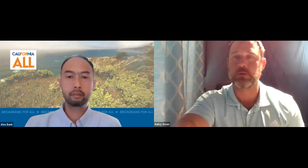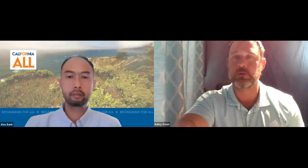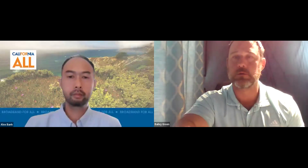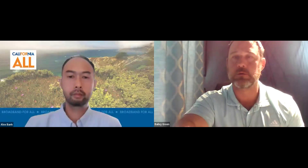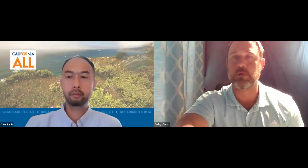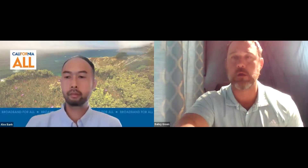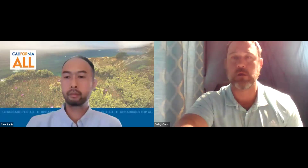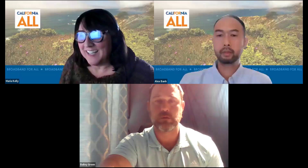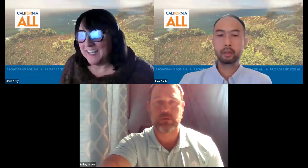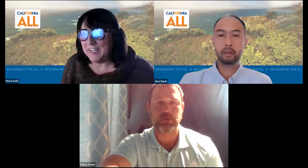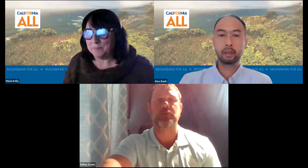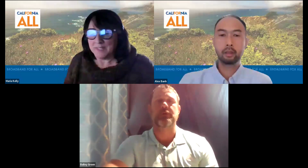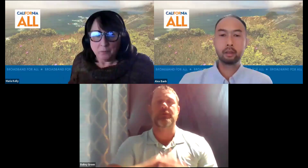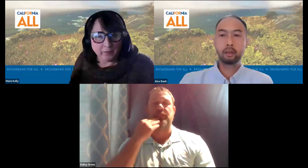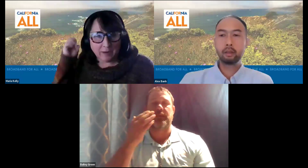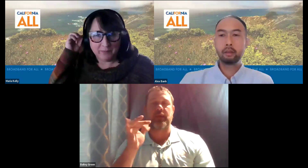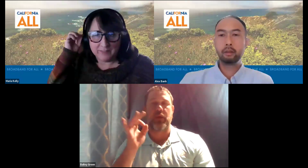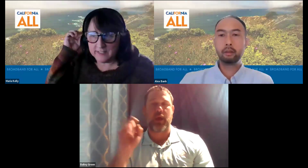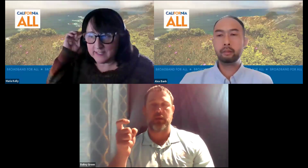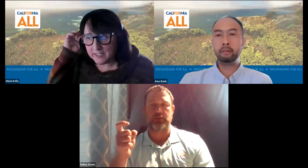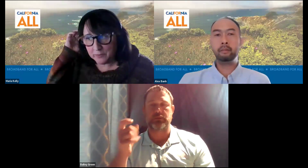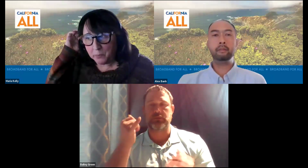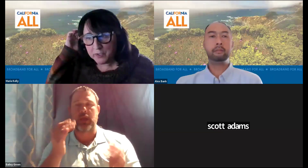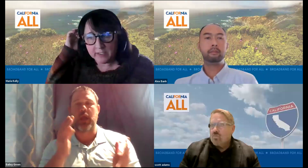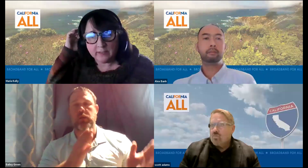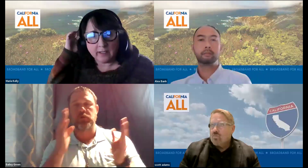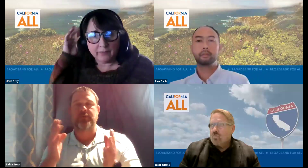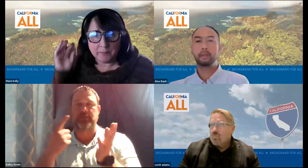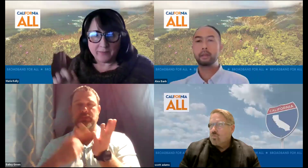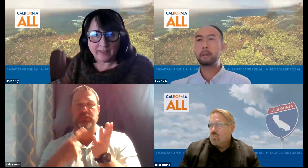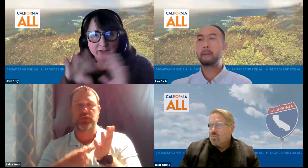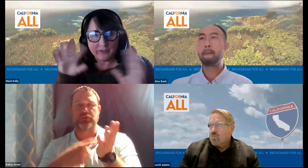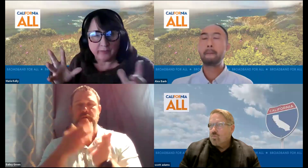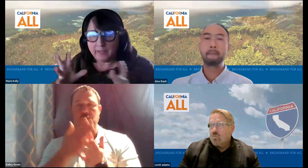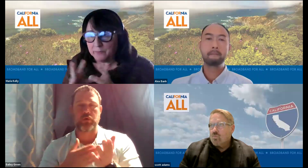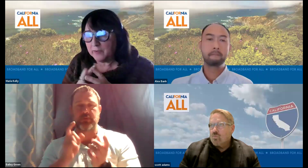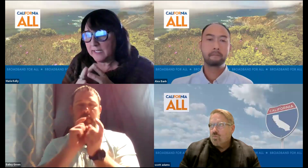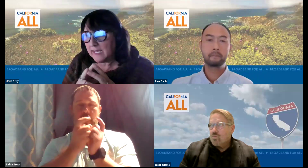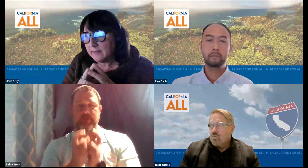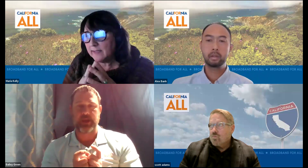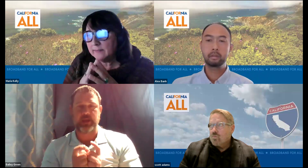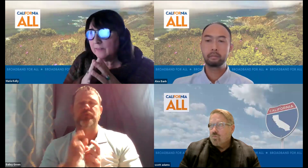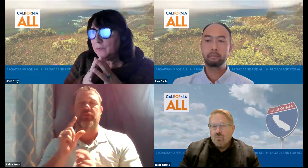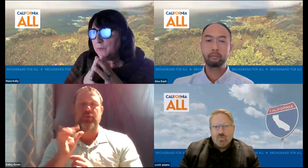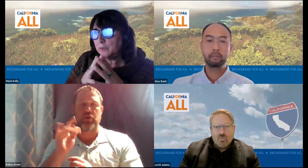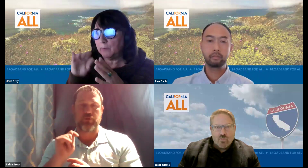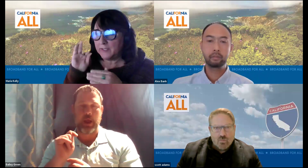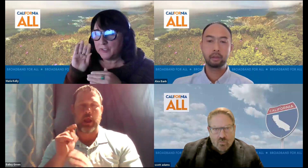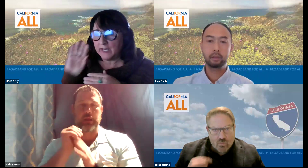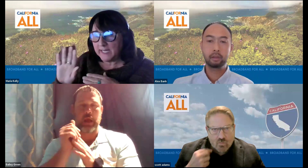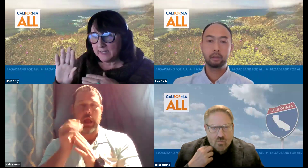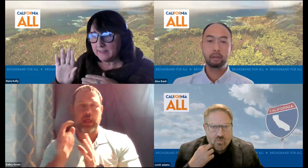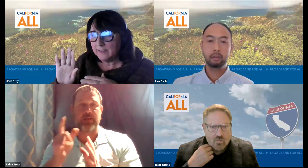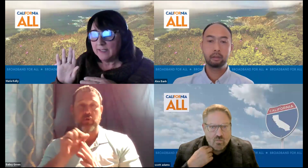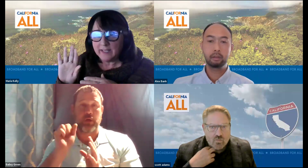Thank you, Alex. We'll now move into the discussion portion of the modifications around the grant guidelines. If you could